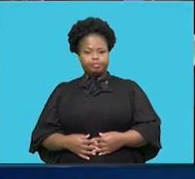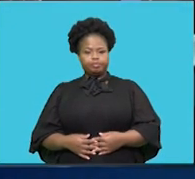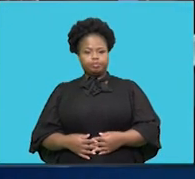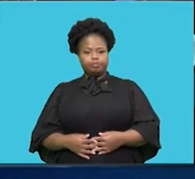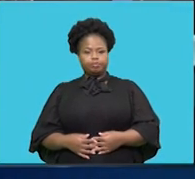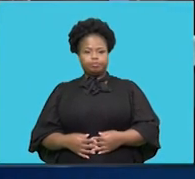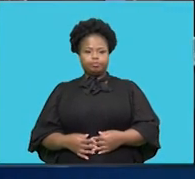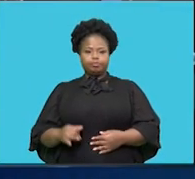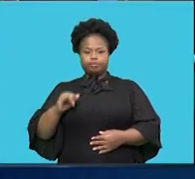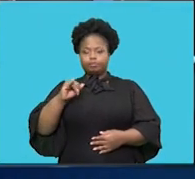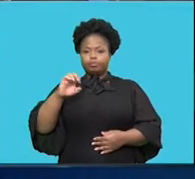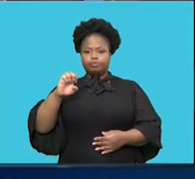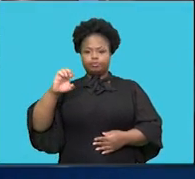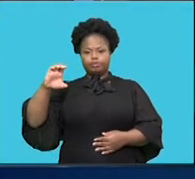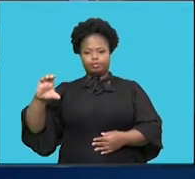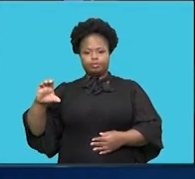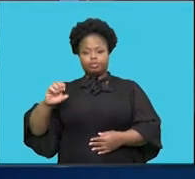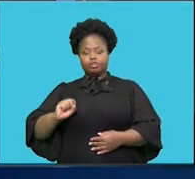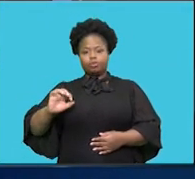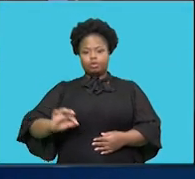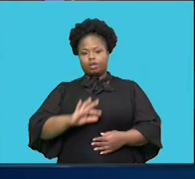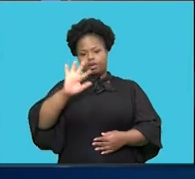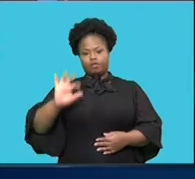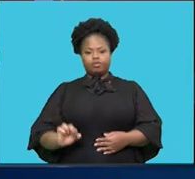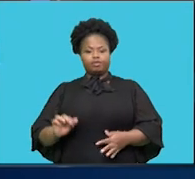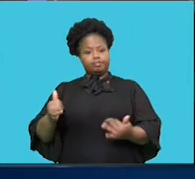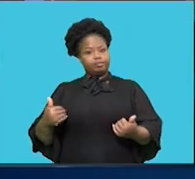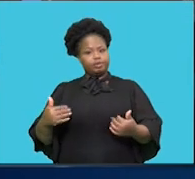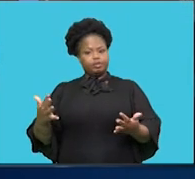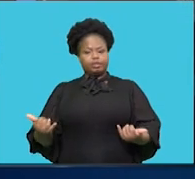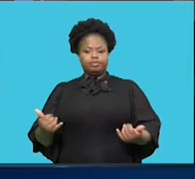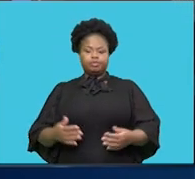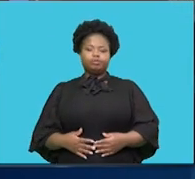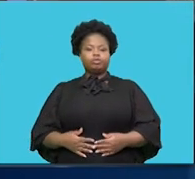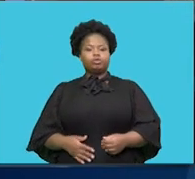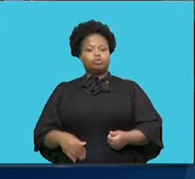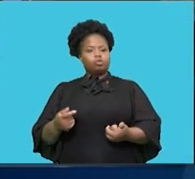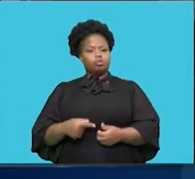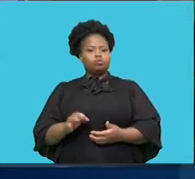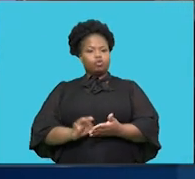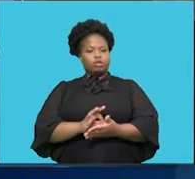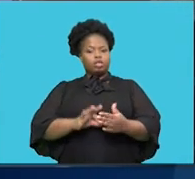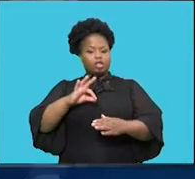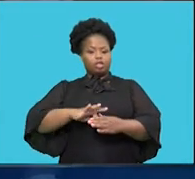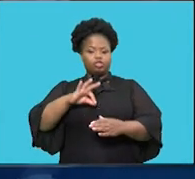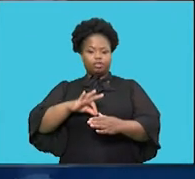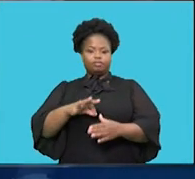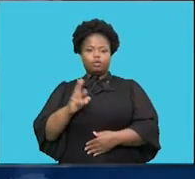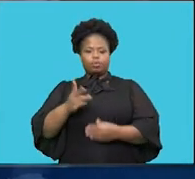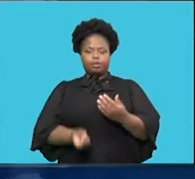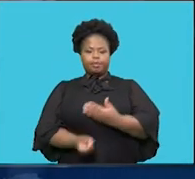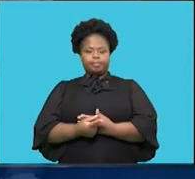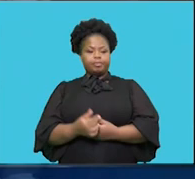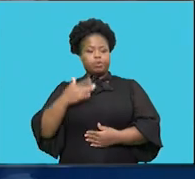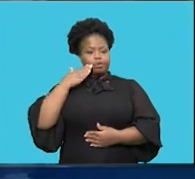Komishini e ikemetseng ya dikgetho ya Afrika Borwa e kentse motjheng tshebetso tsohle tsa phethahatso ya dikgetho tsa naha tse tlilong ho